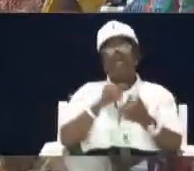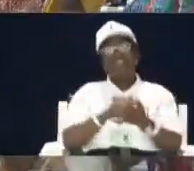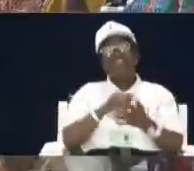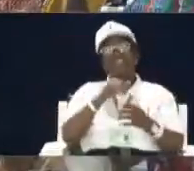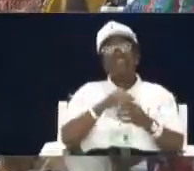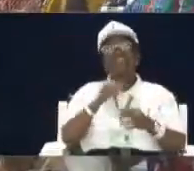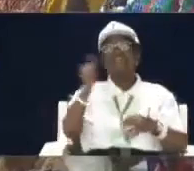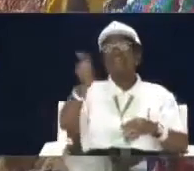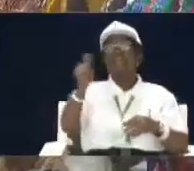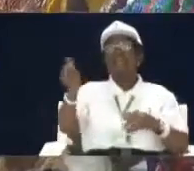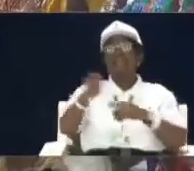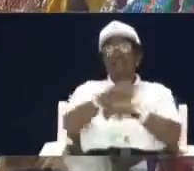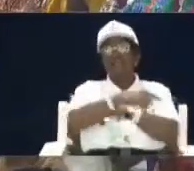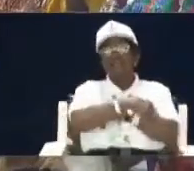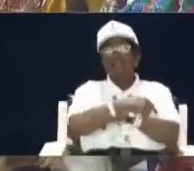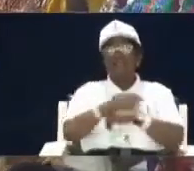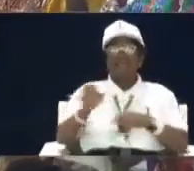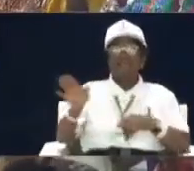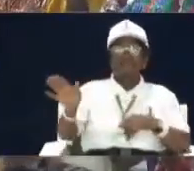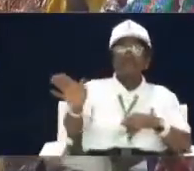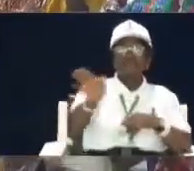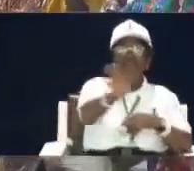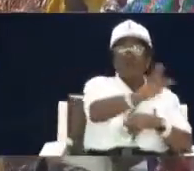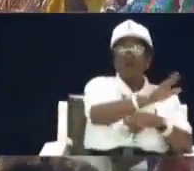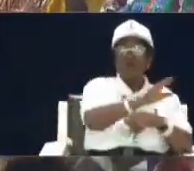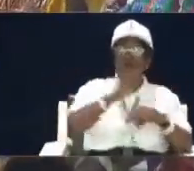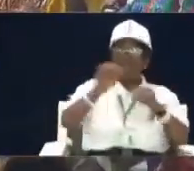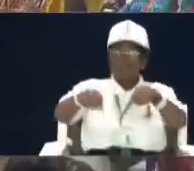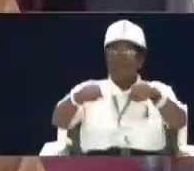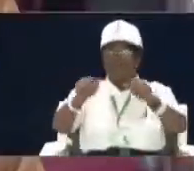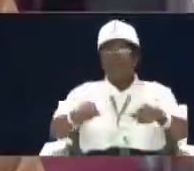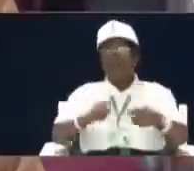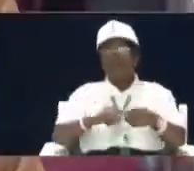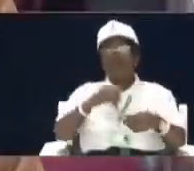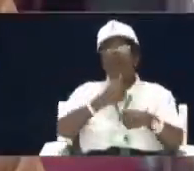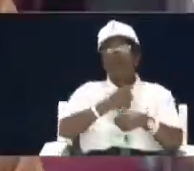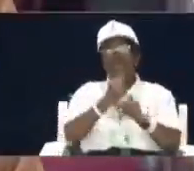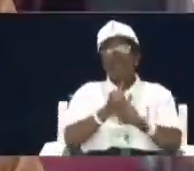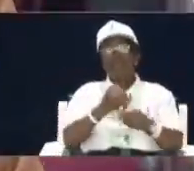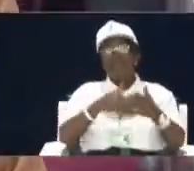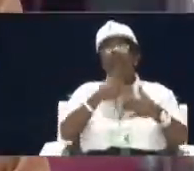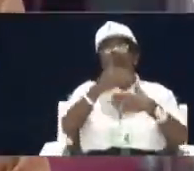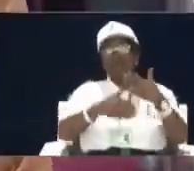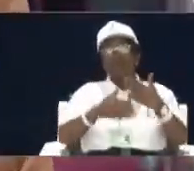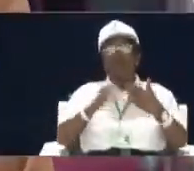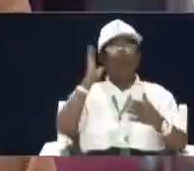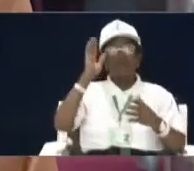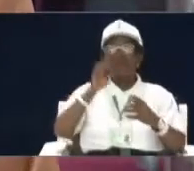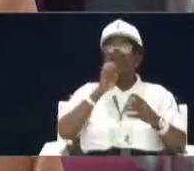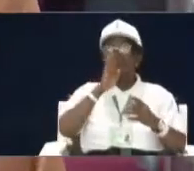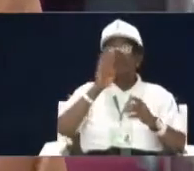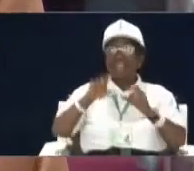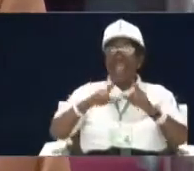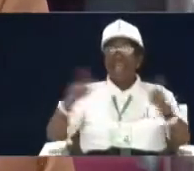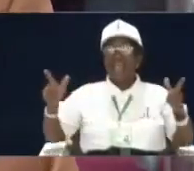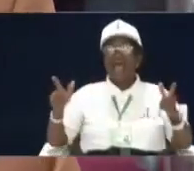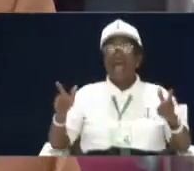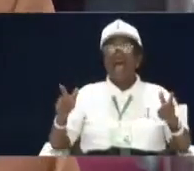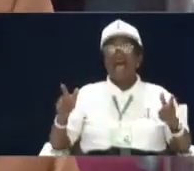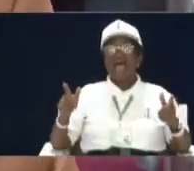Your capacity to make progress shall be enlarged tonight in Jesus'